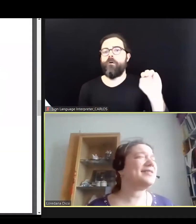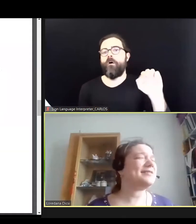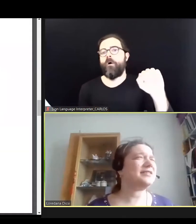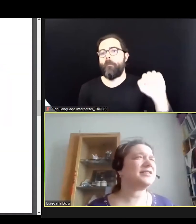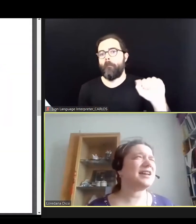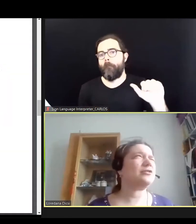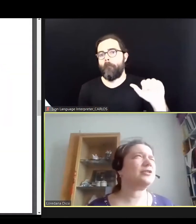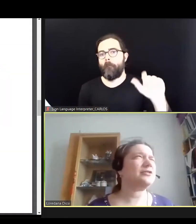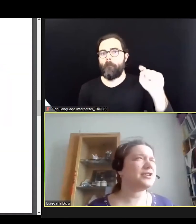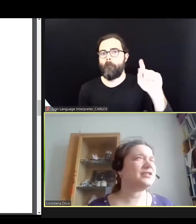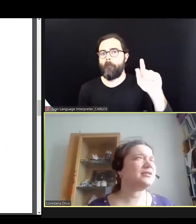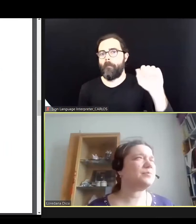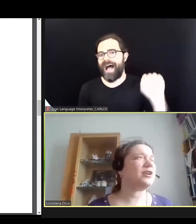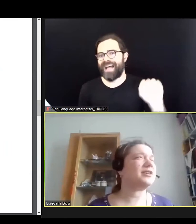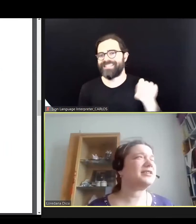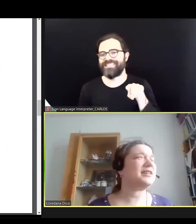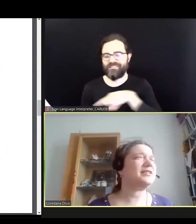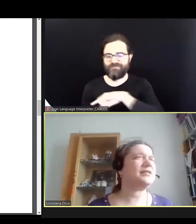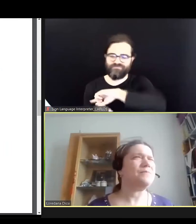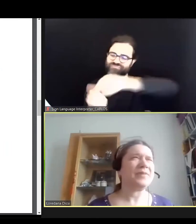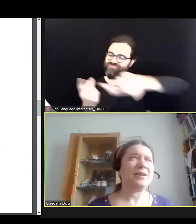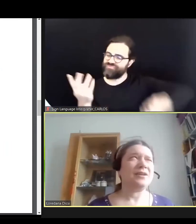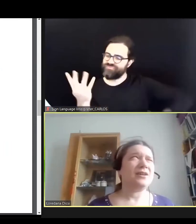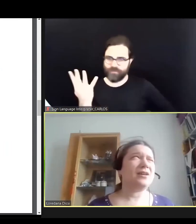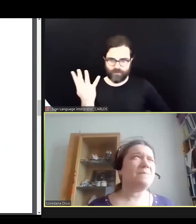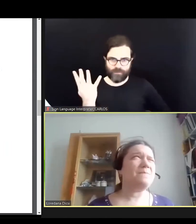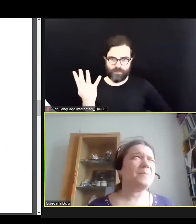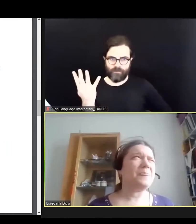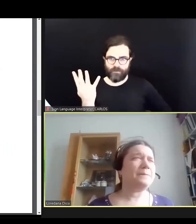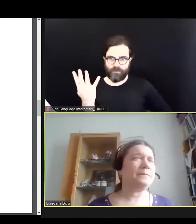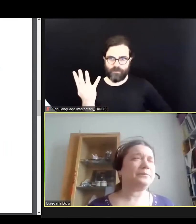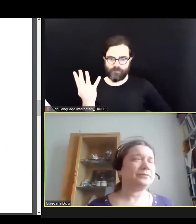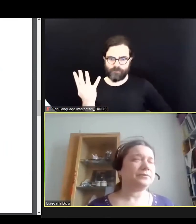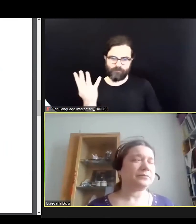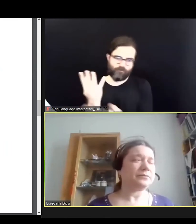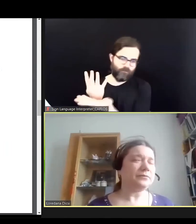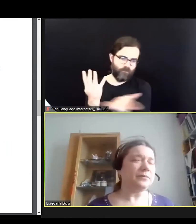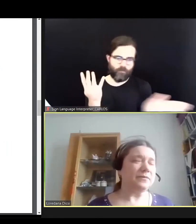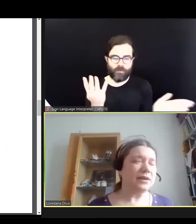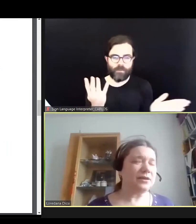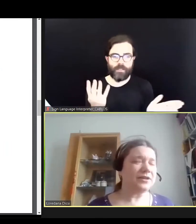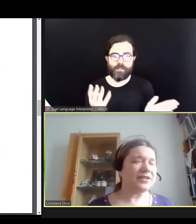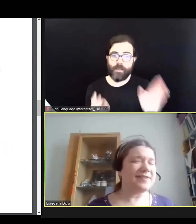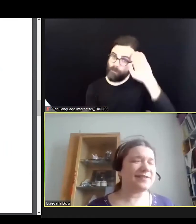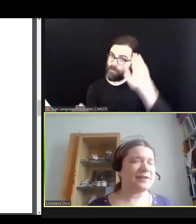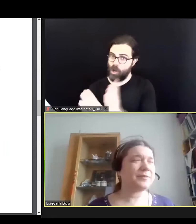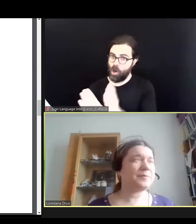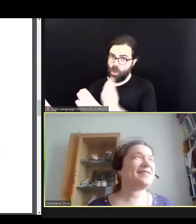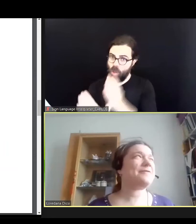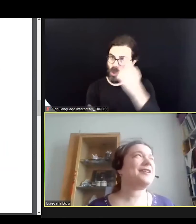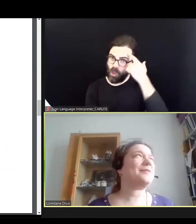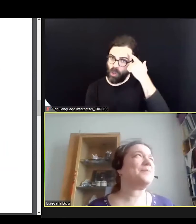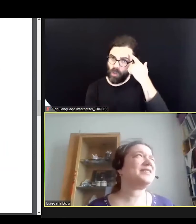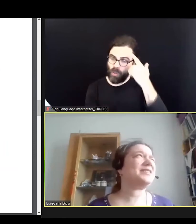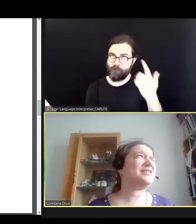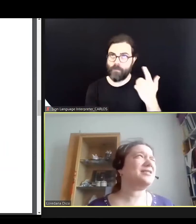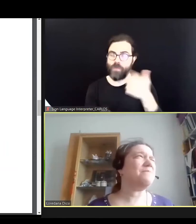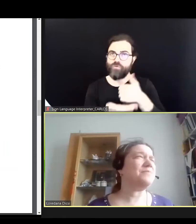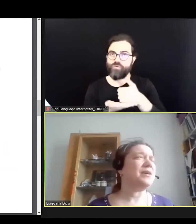I know that we had quite some difficulties at EDF when we started the online meetings, because the sign